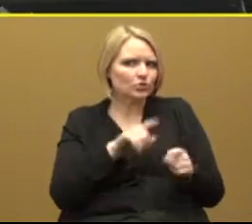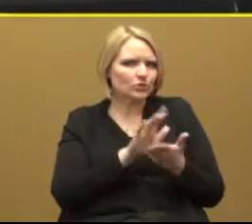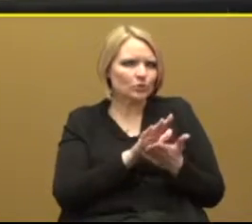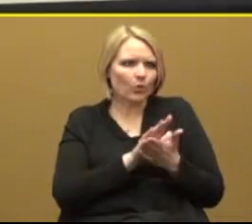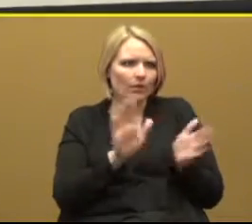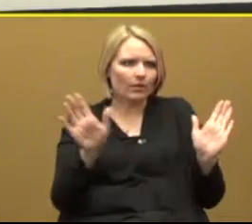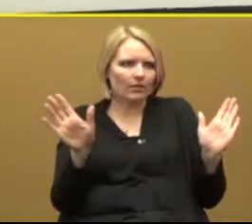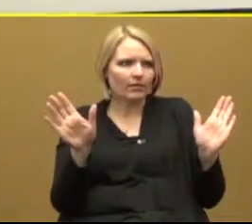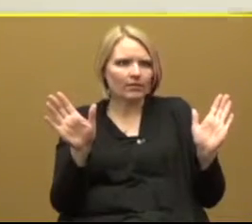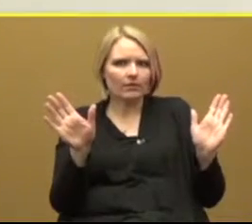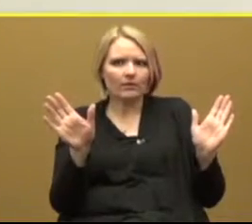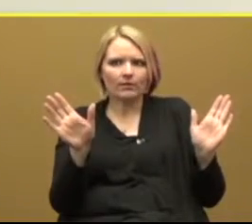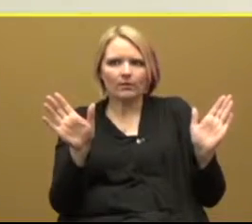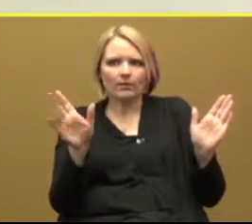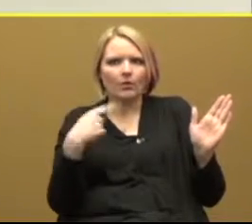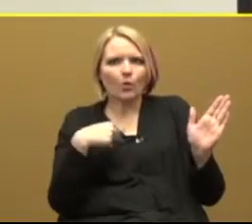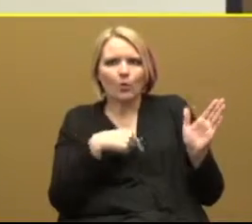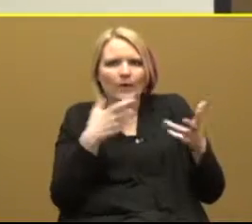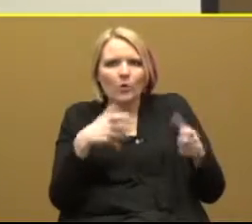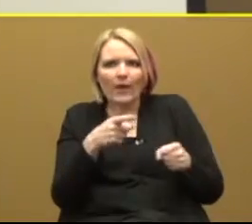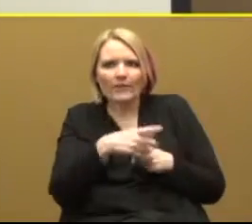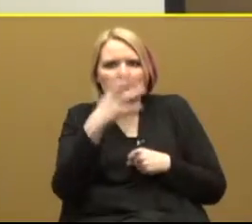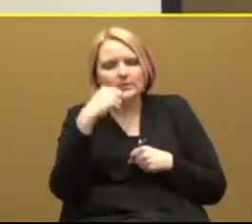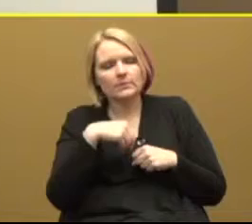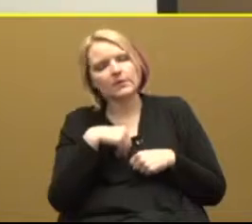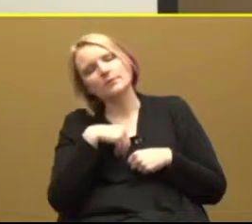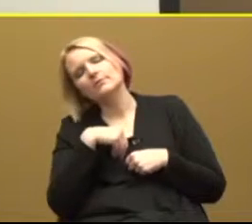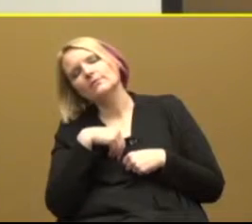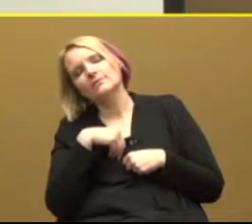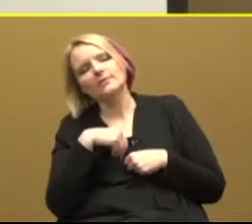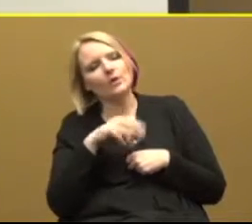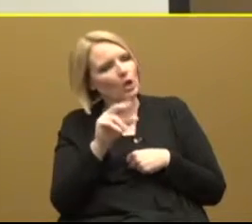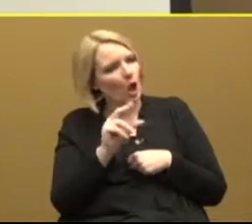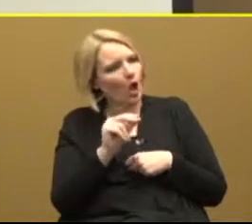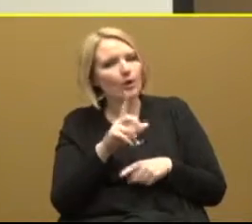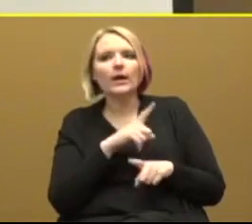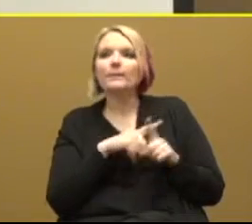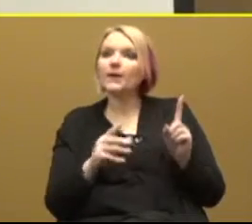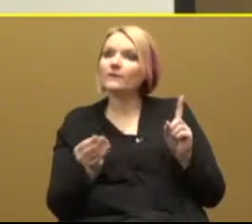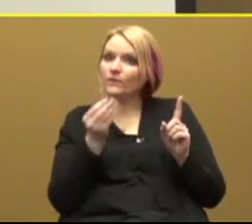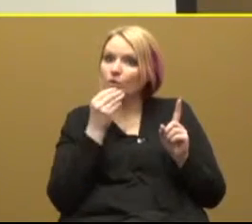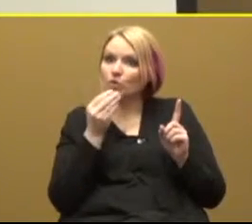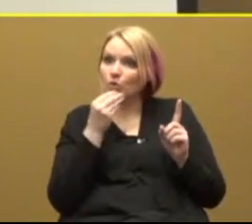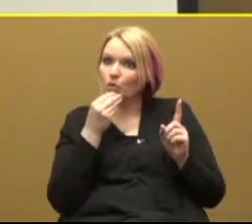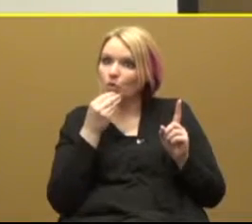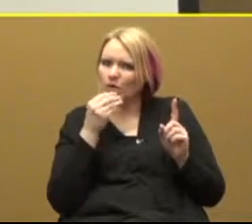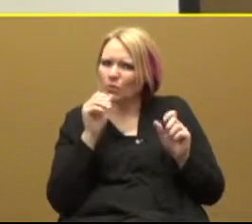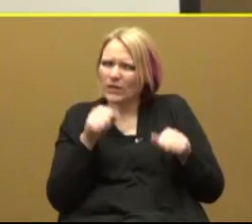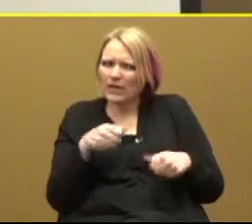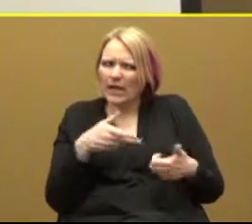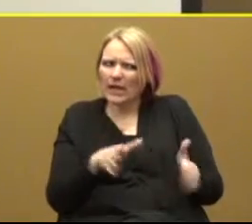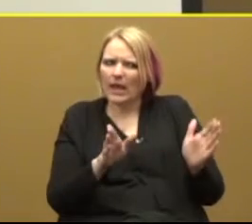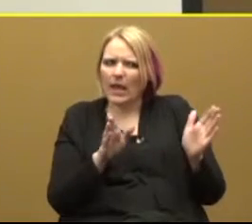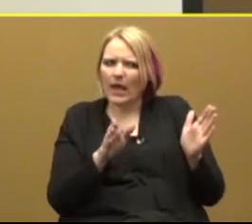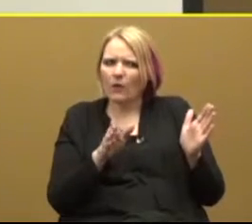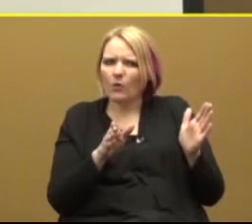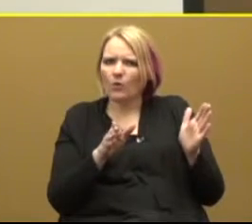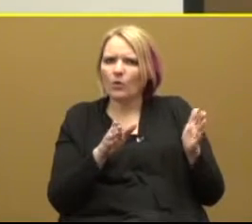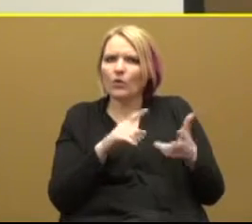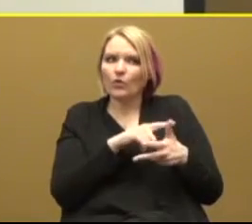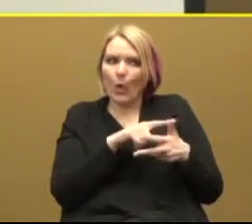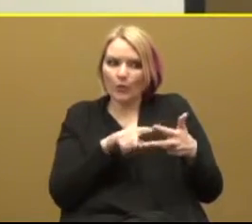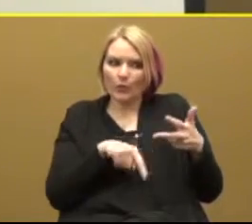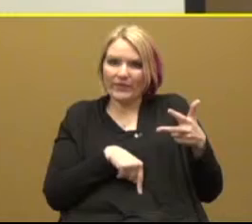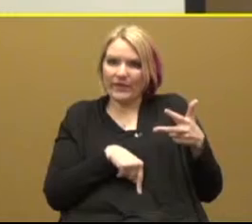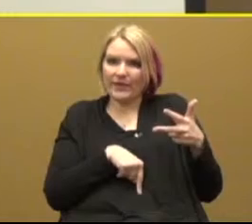No. Right? No. We really don't want them sleeping, but we can allow them to eat. And those are